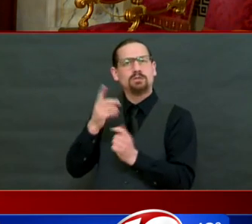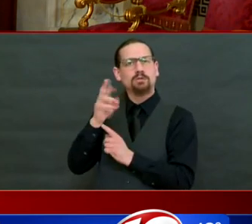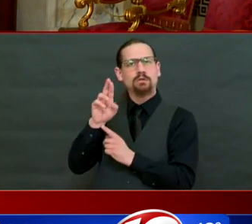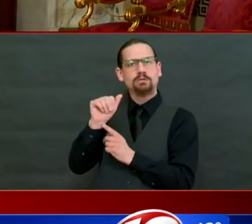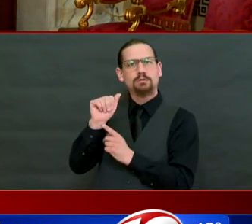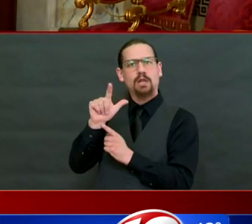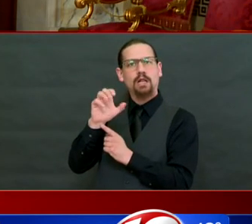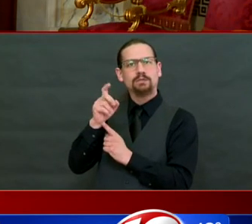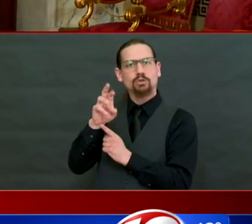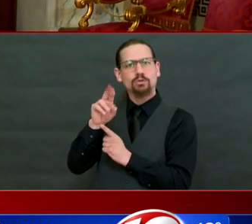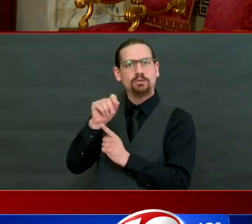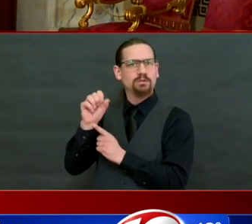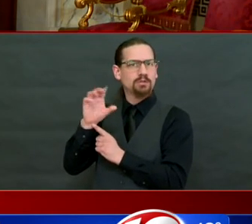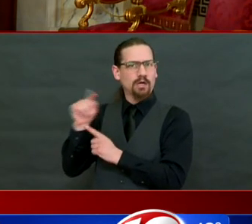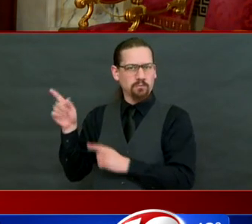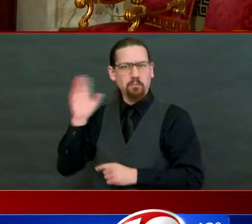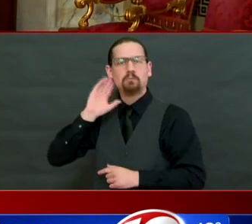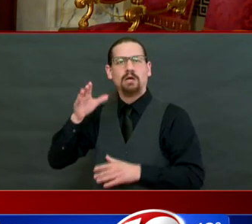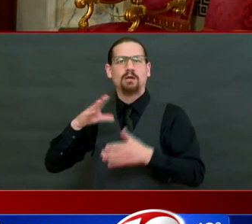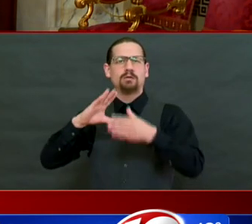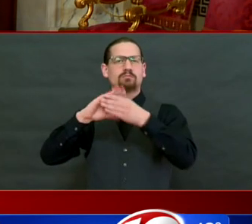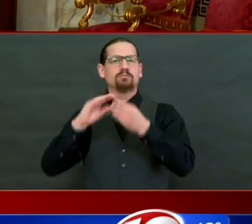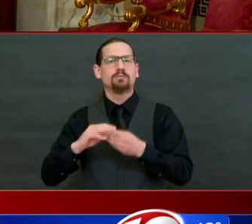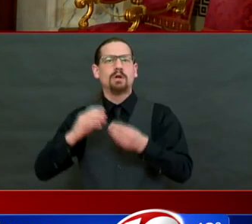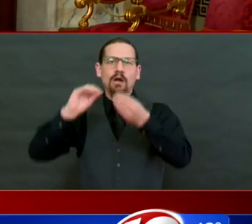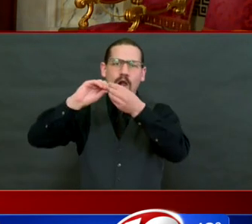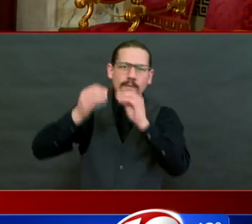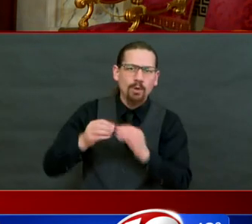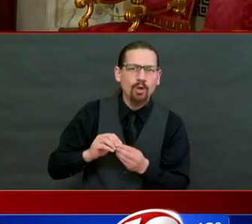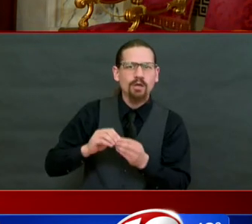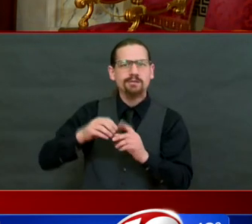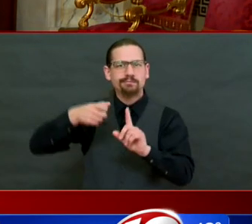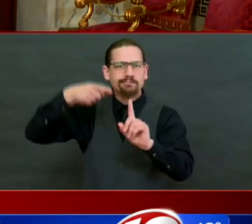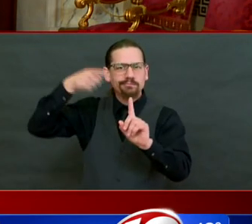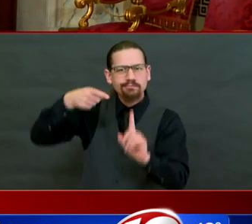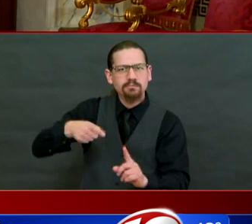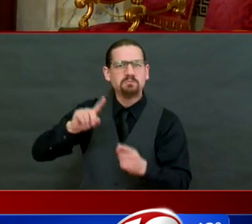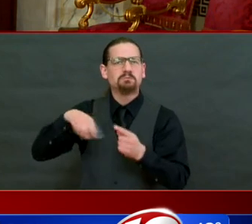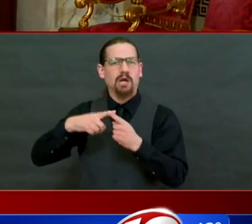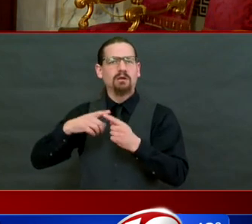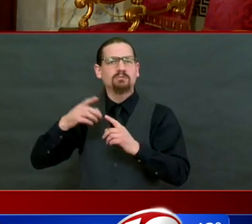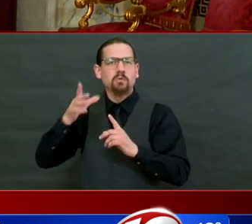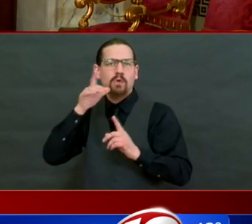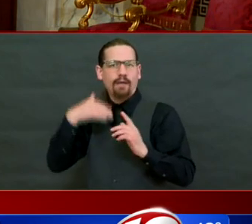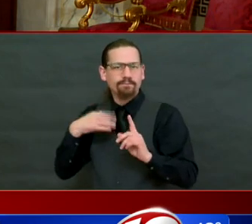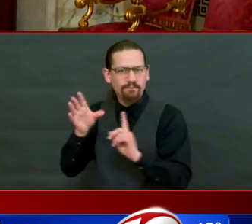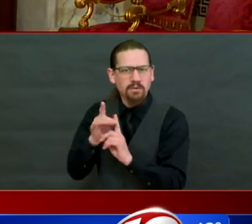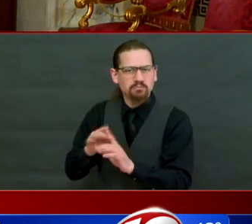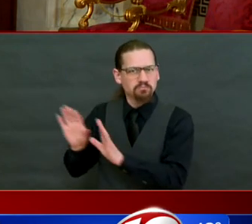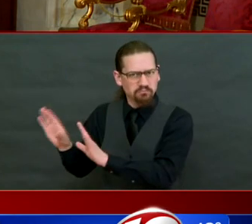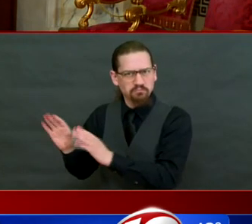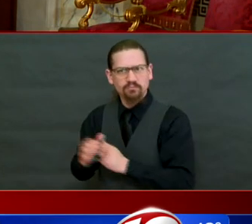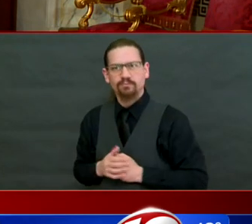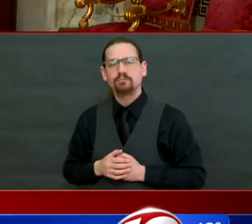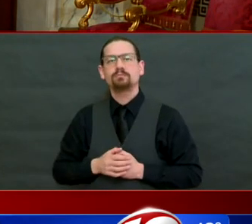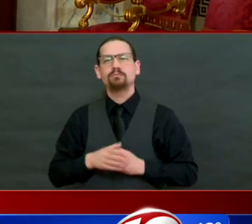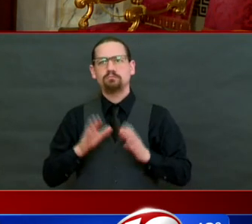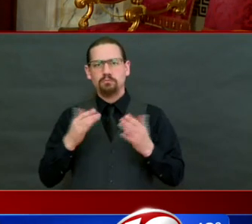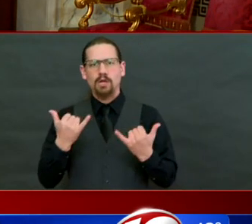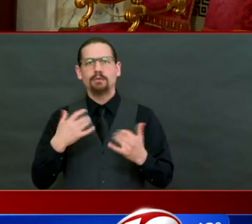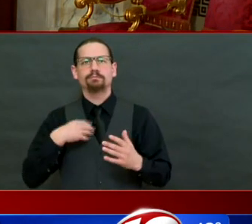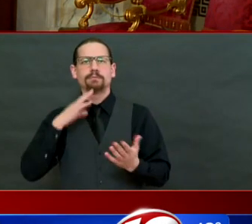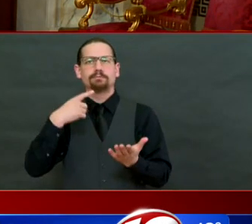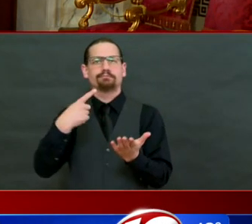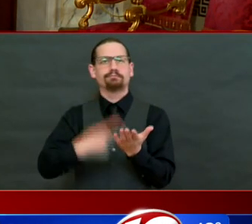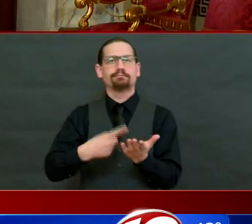the entirety of my comments on how I'm thinking about reopening our economy. And so